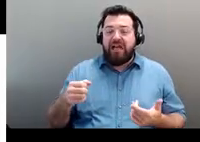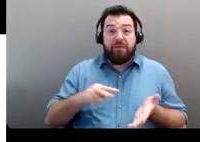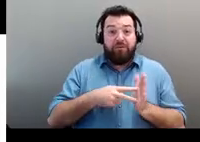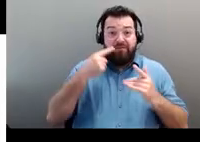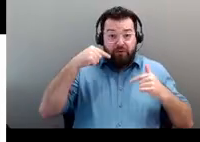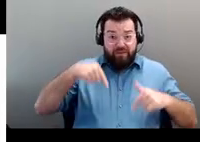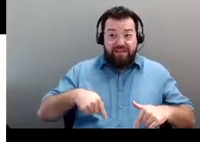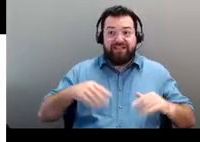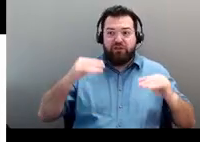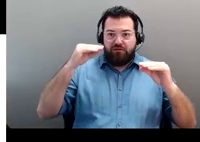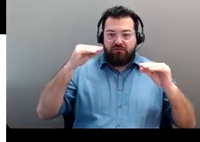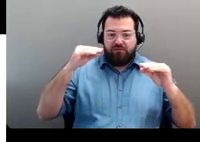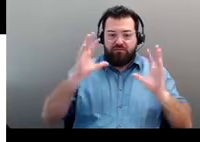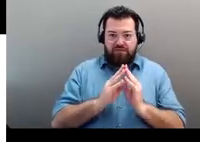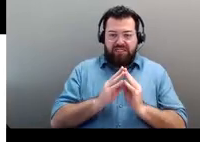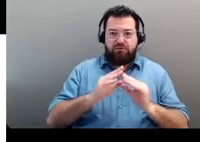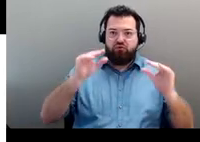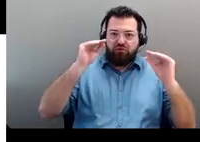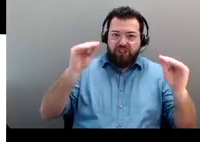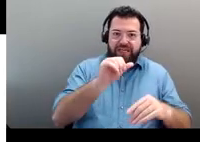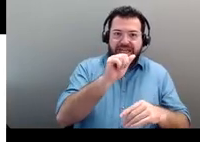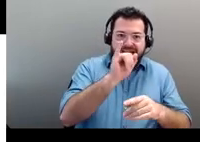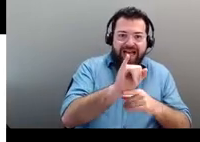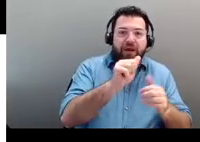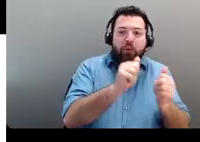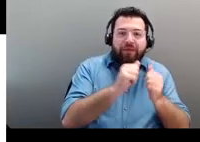discernment, not dependency. And so um,